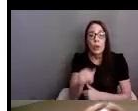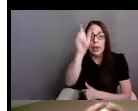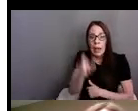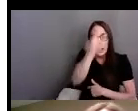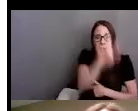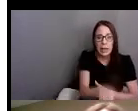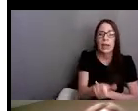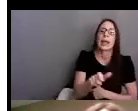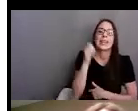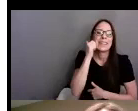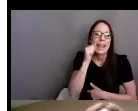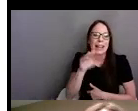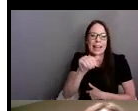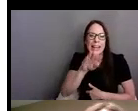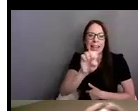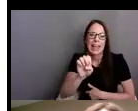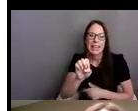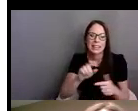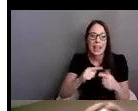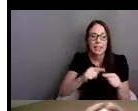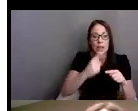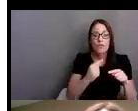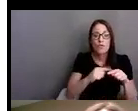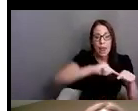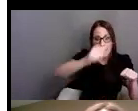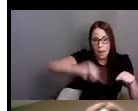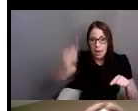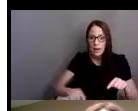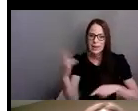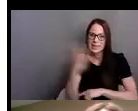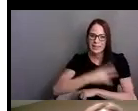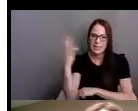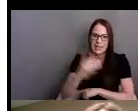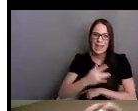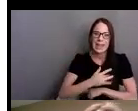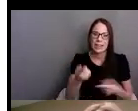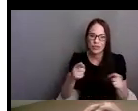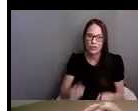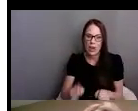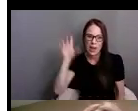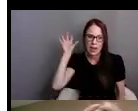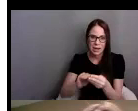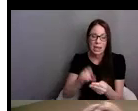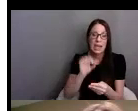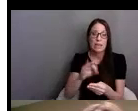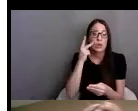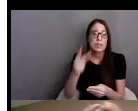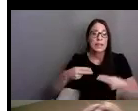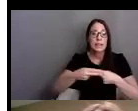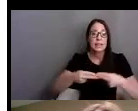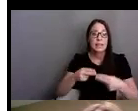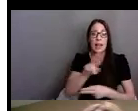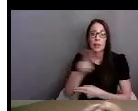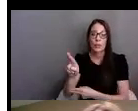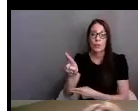counts, and that red line is showing you our overall 7-day trend. And so what you can see in this slide, if you look to the far right here, is that we